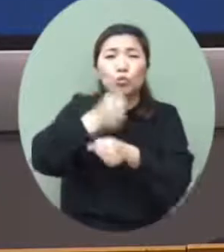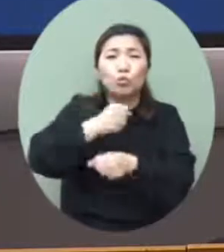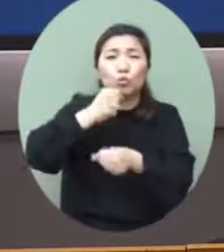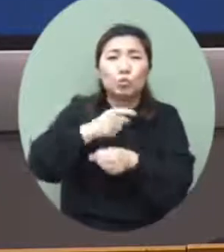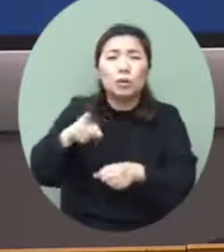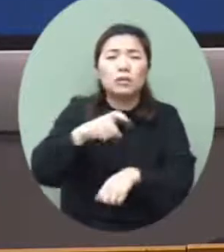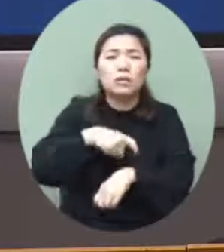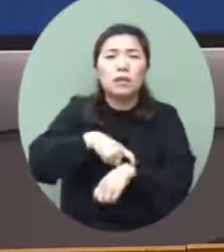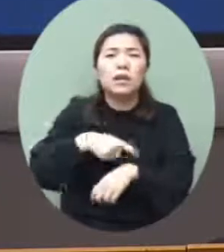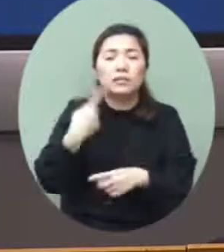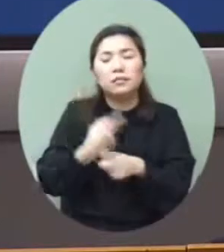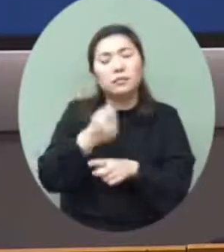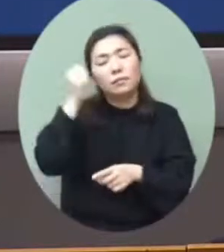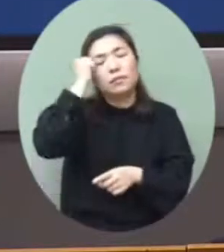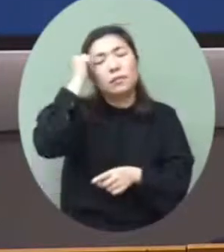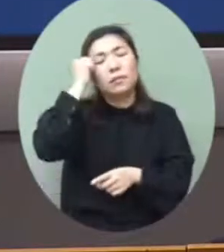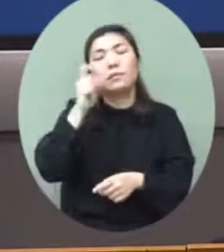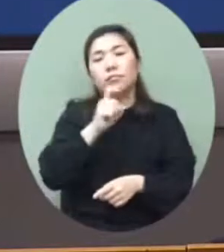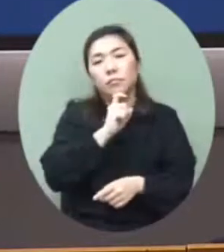the election, then the